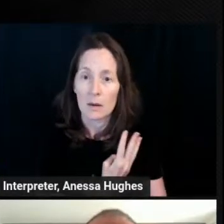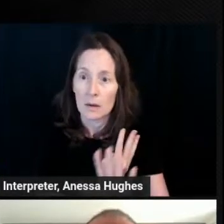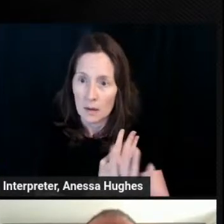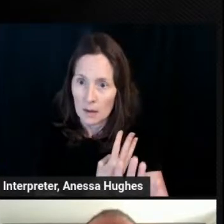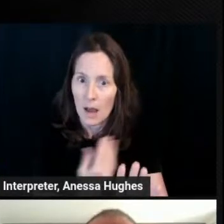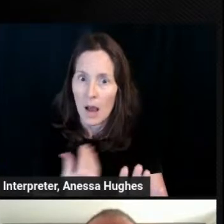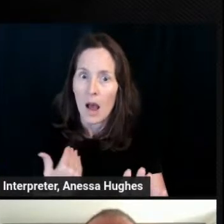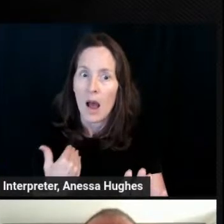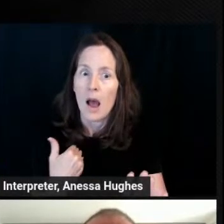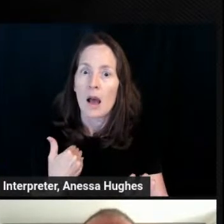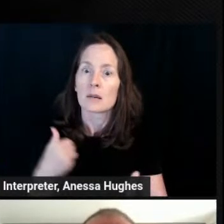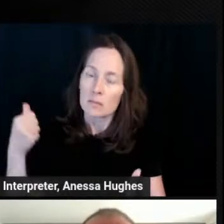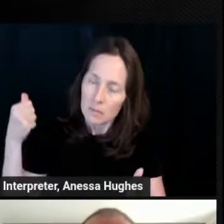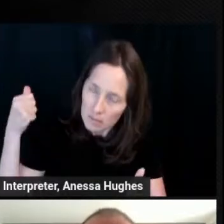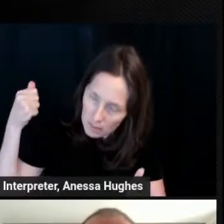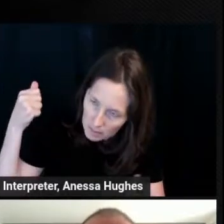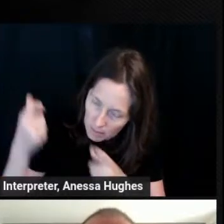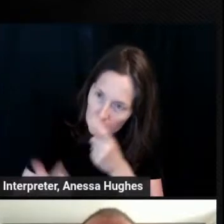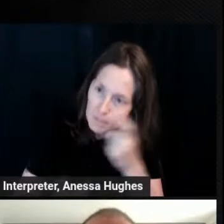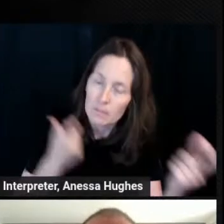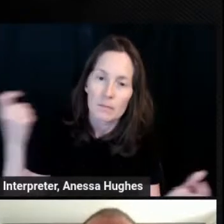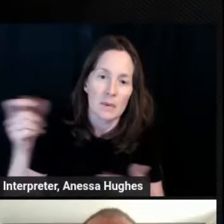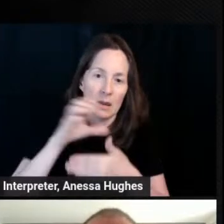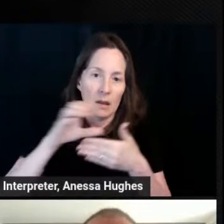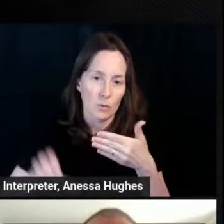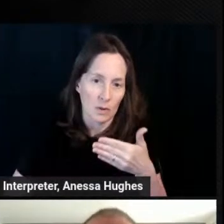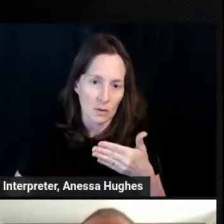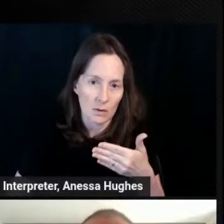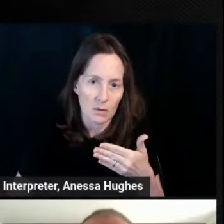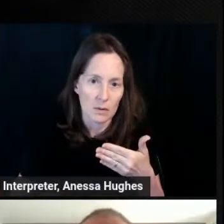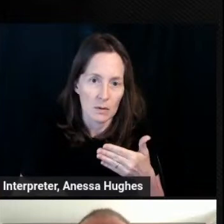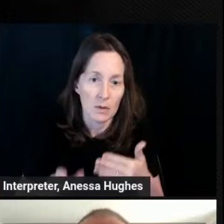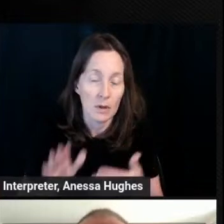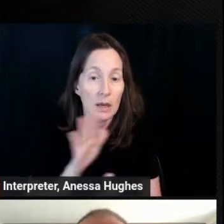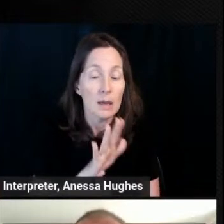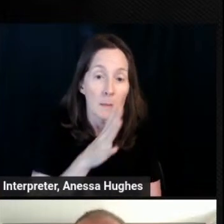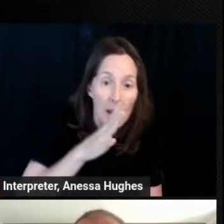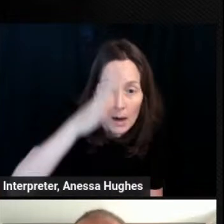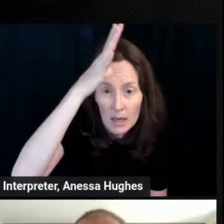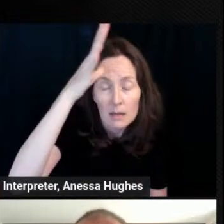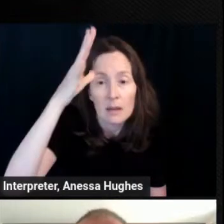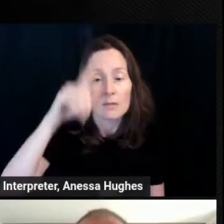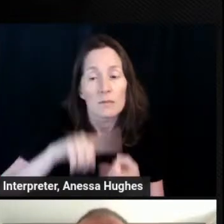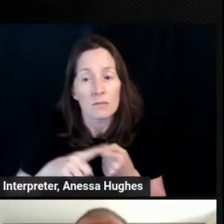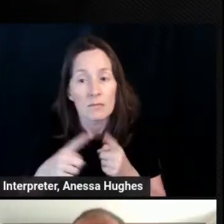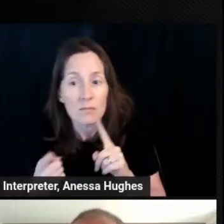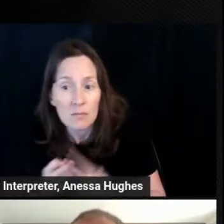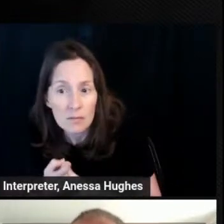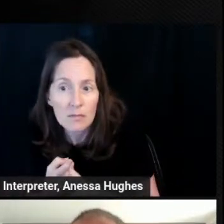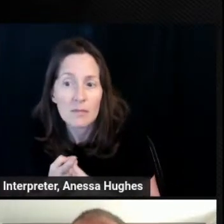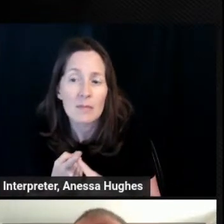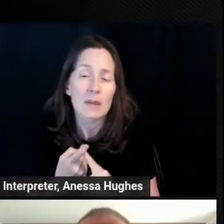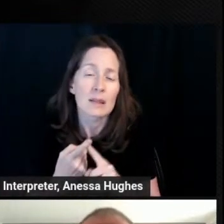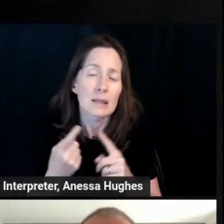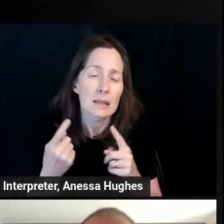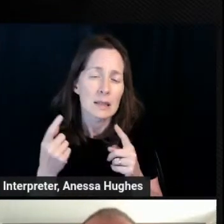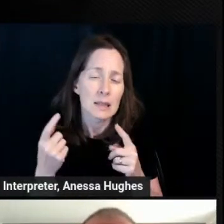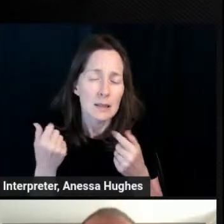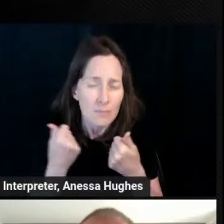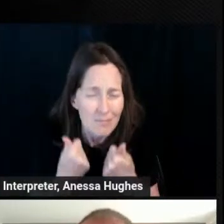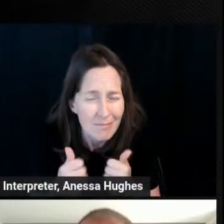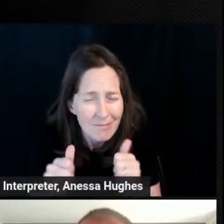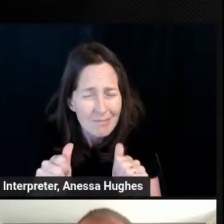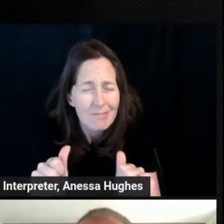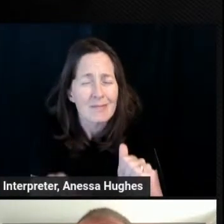The rescue efforts of parents and allies and the aftermath of their campaign would radicalize